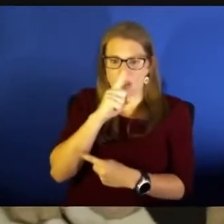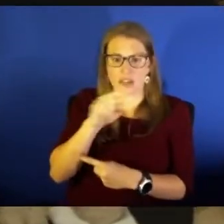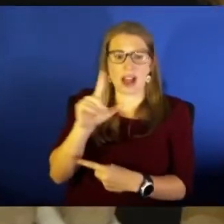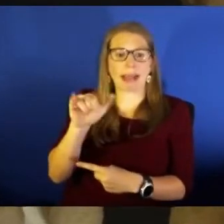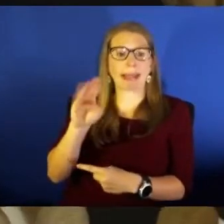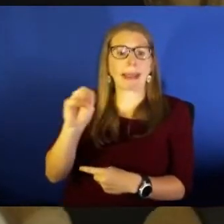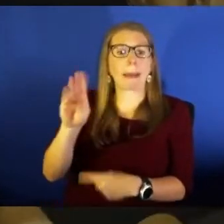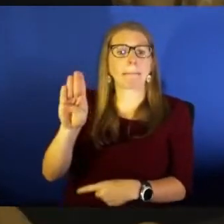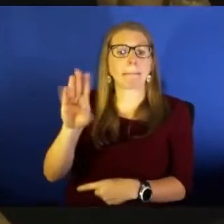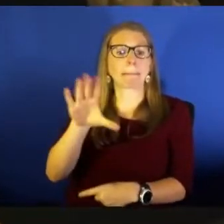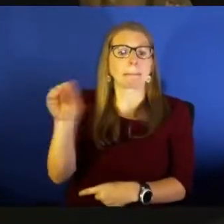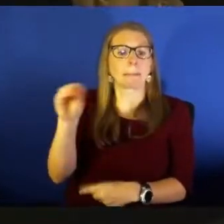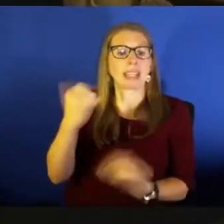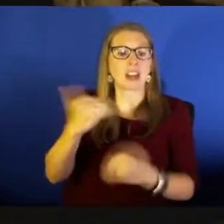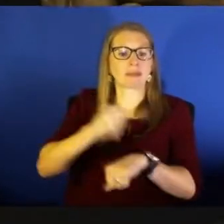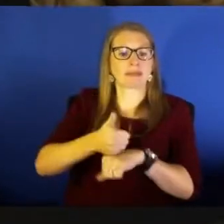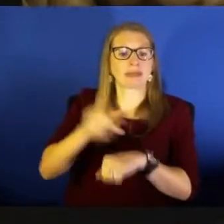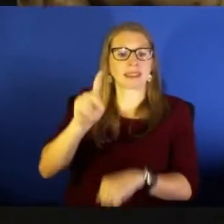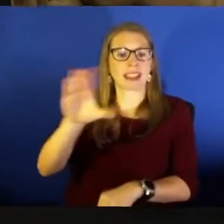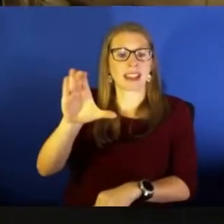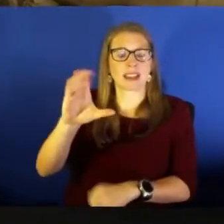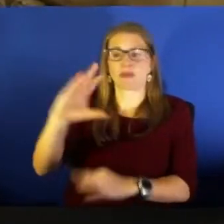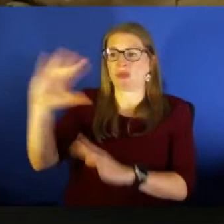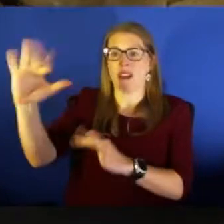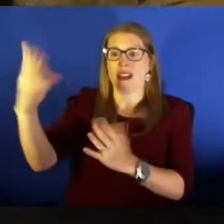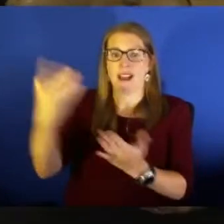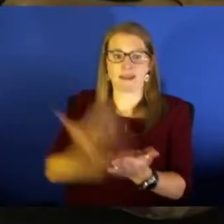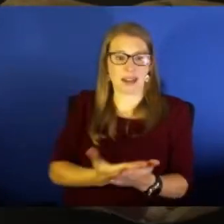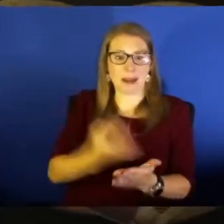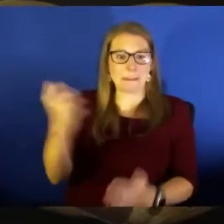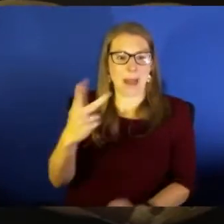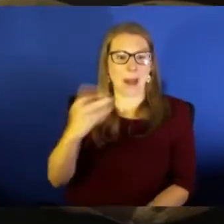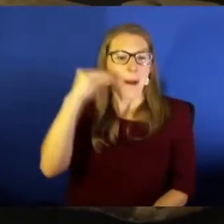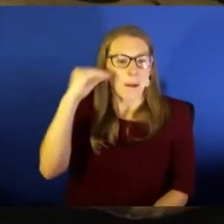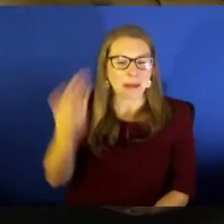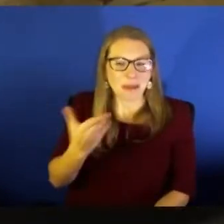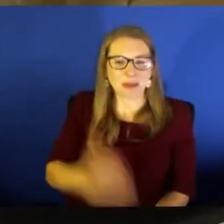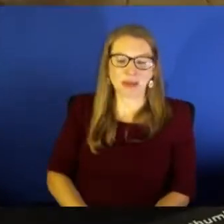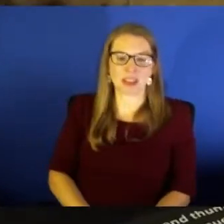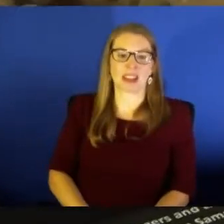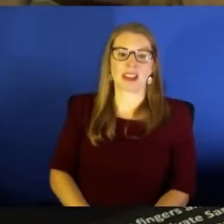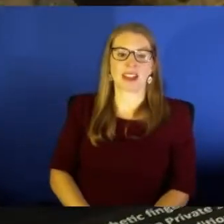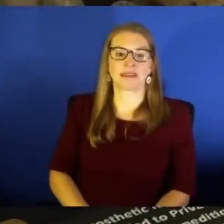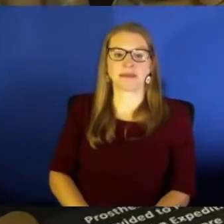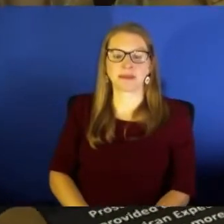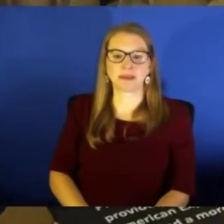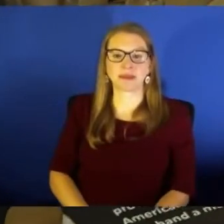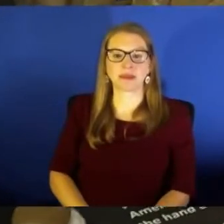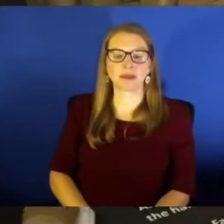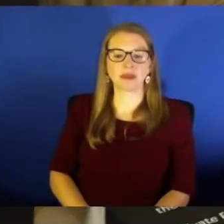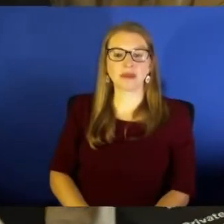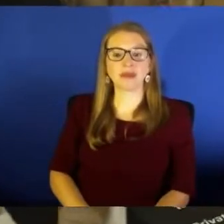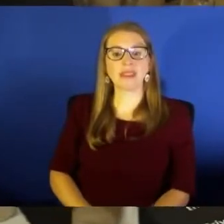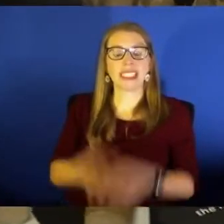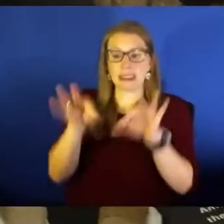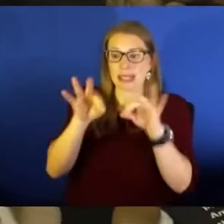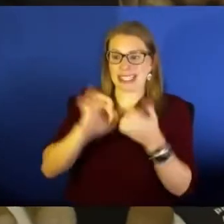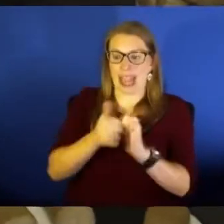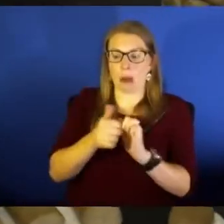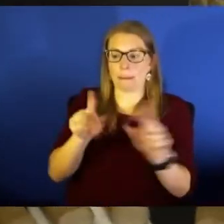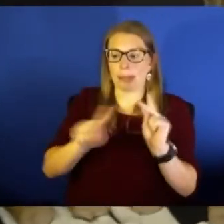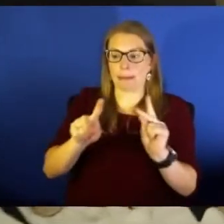of making its way back home here, and it helps to tell the story then of how people managed and coped